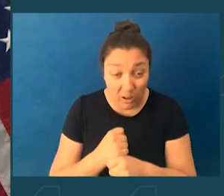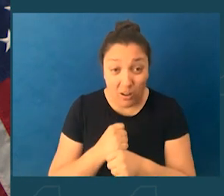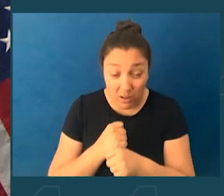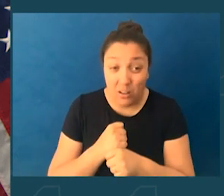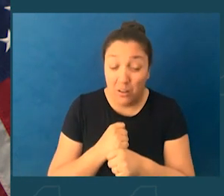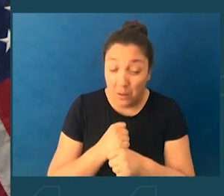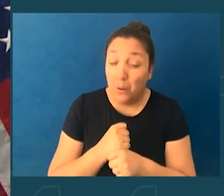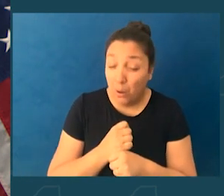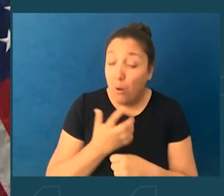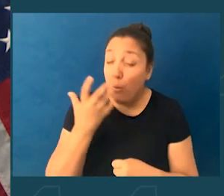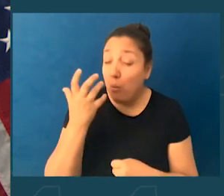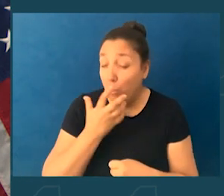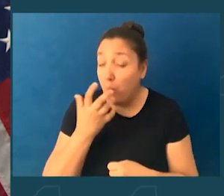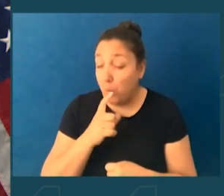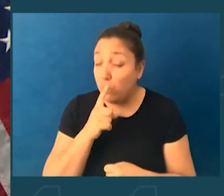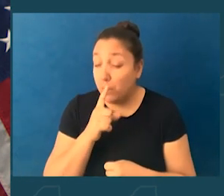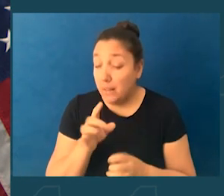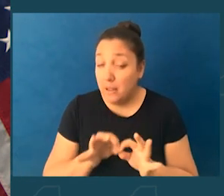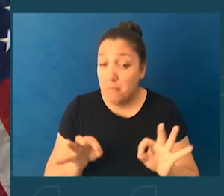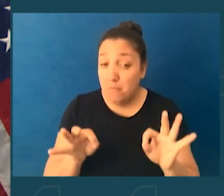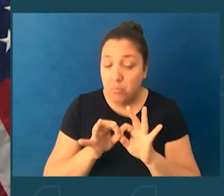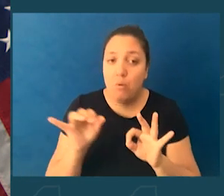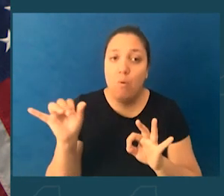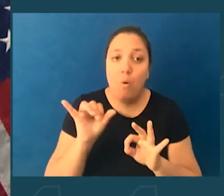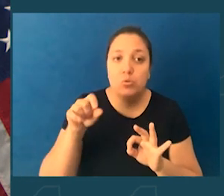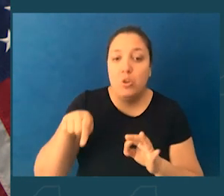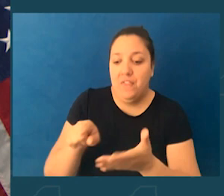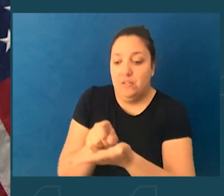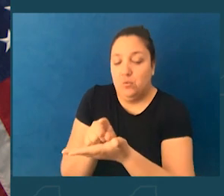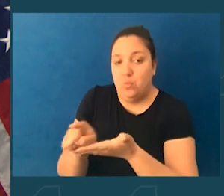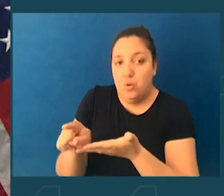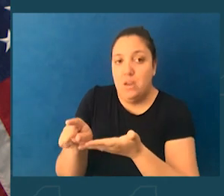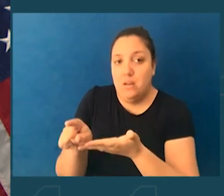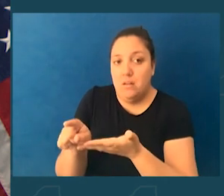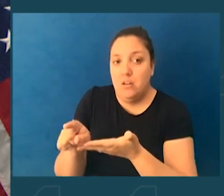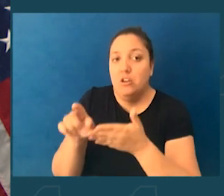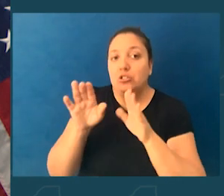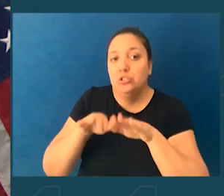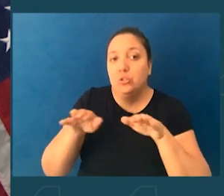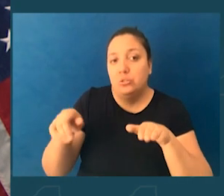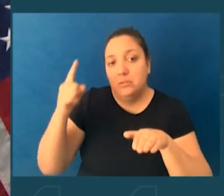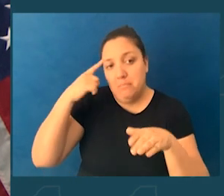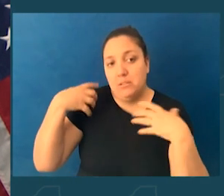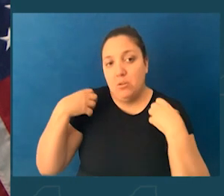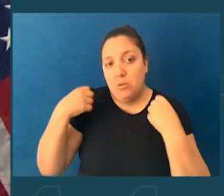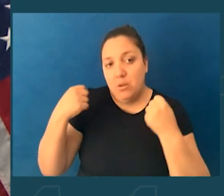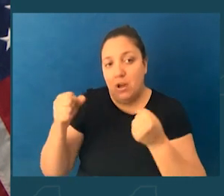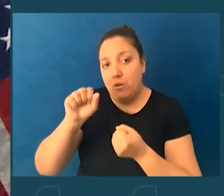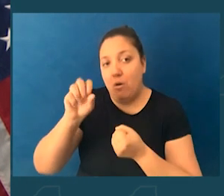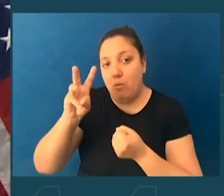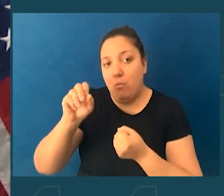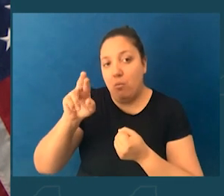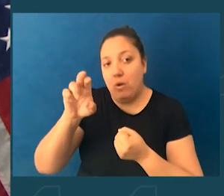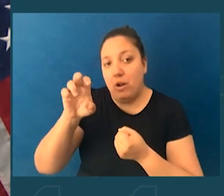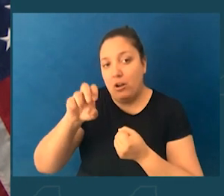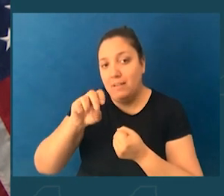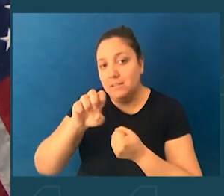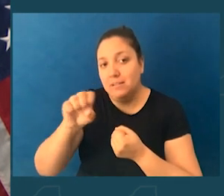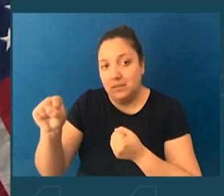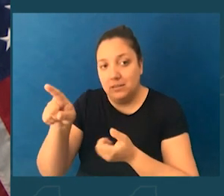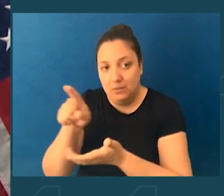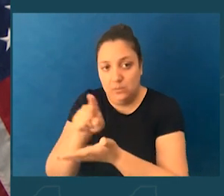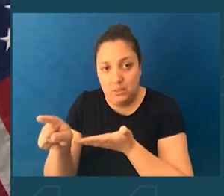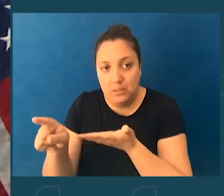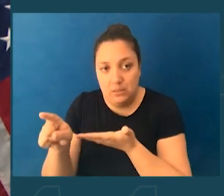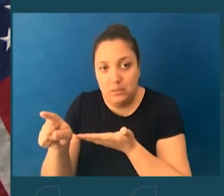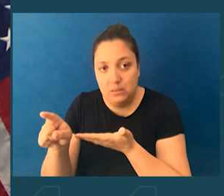also the start of the National Children's Mental Health Awareness Week as well. So you look back where we are today, we know what the stressors have been